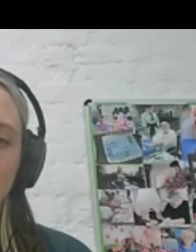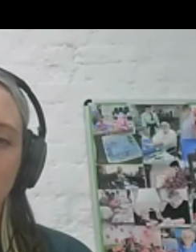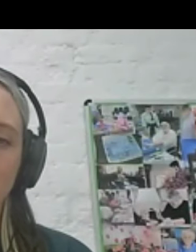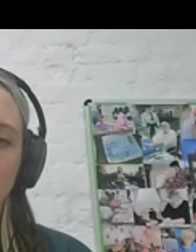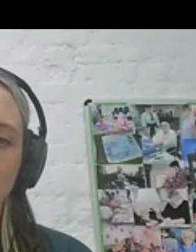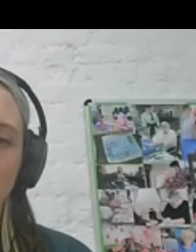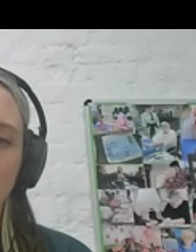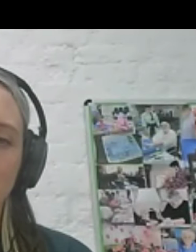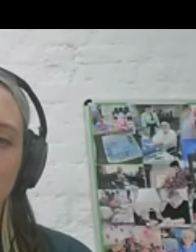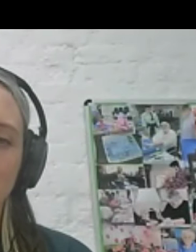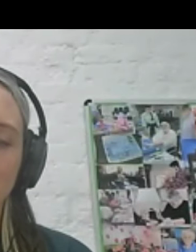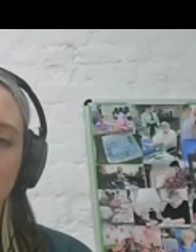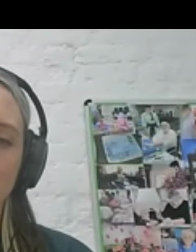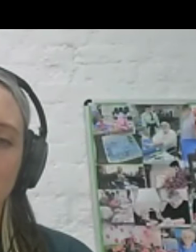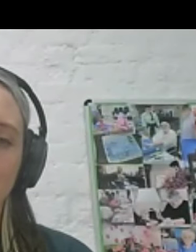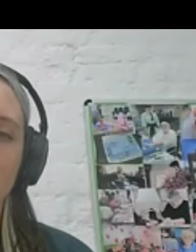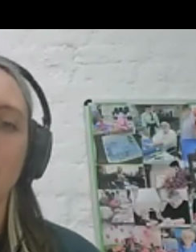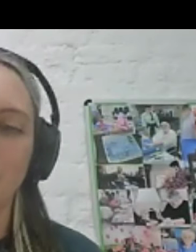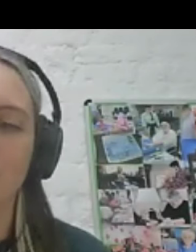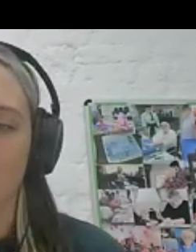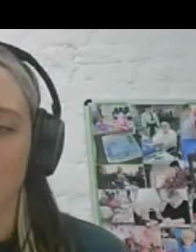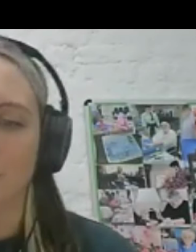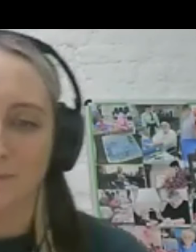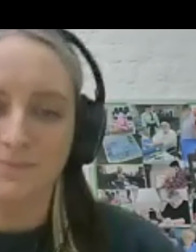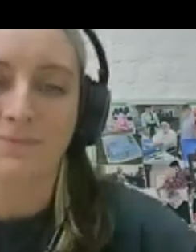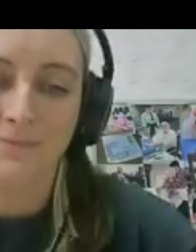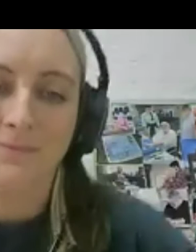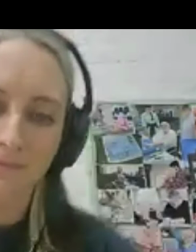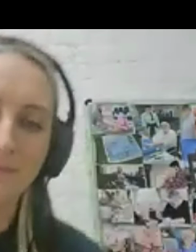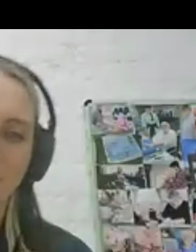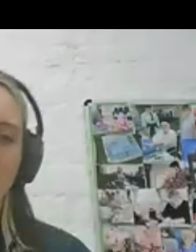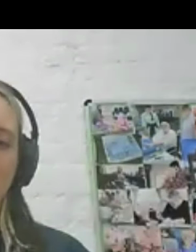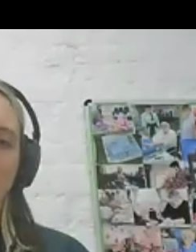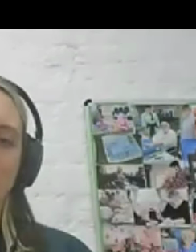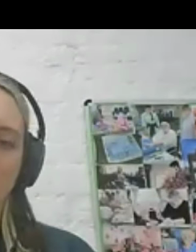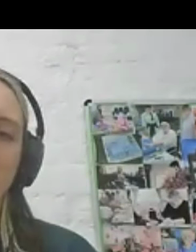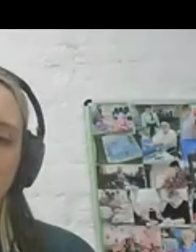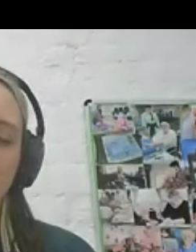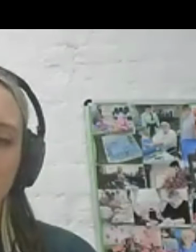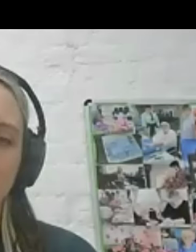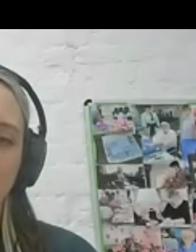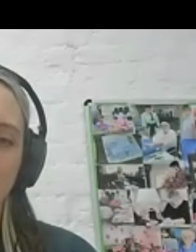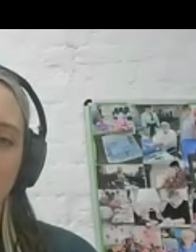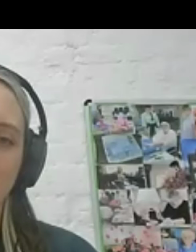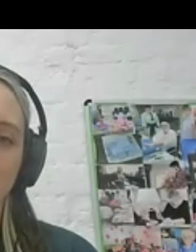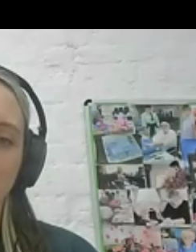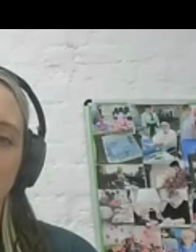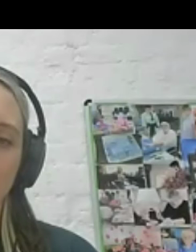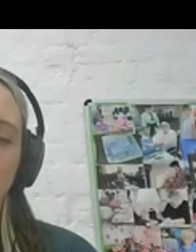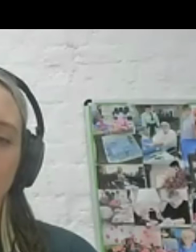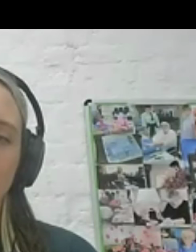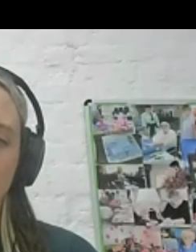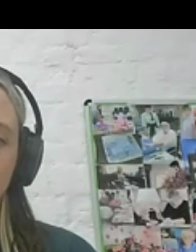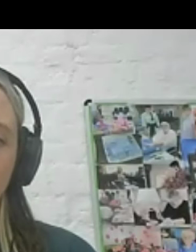of the street, is that it's just the communication. They just don't understand what each other's doing and what each other's needs are and how each other